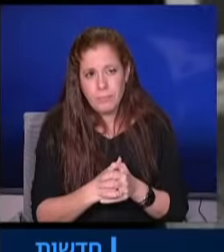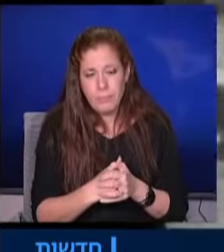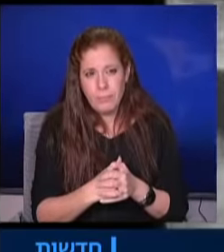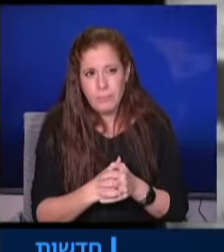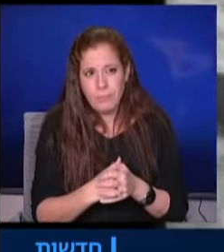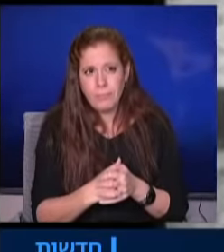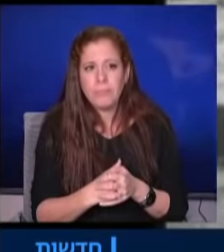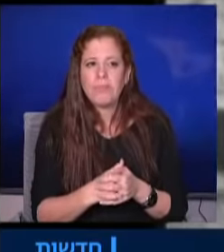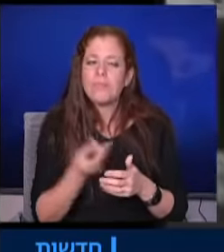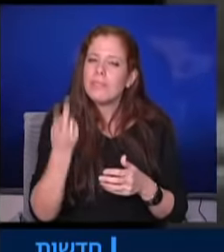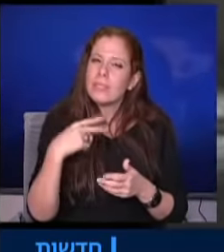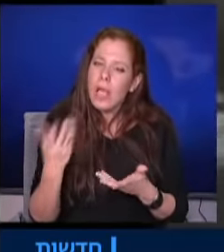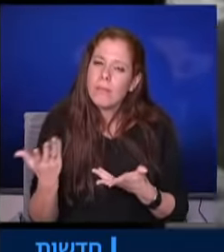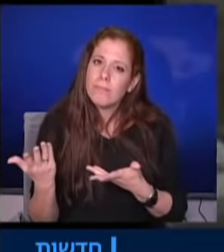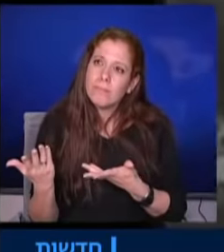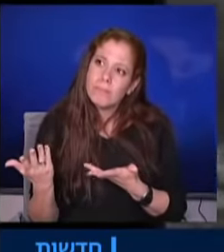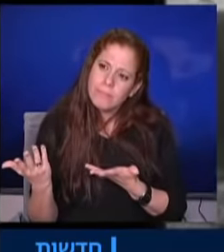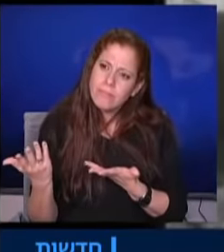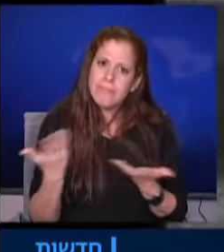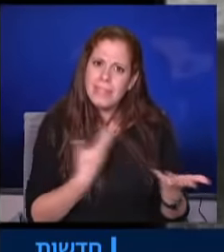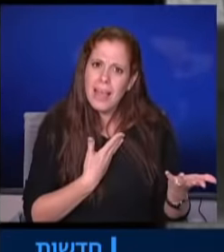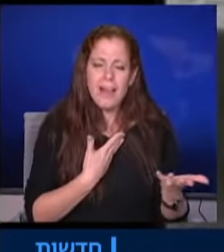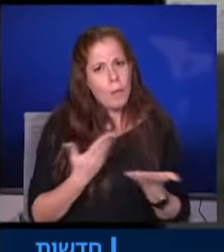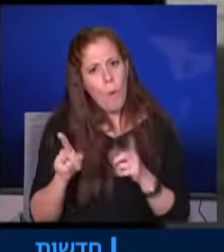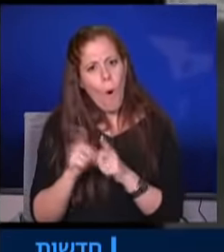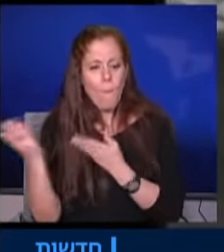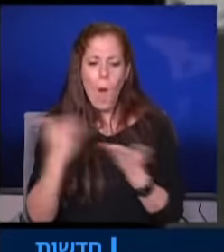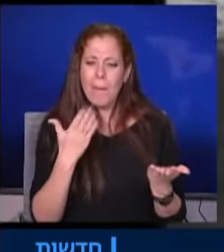That was kind of like an interesting welcome to Israel. They